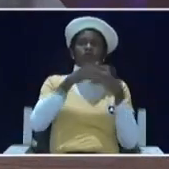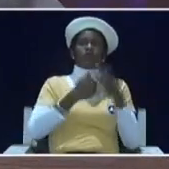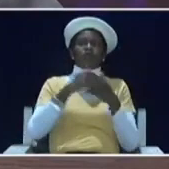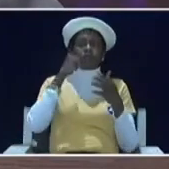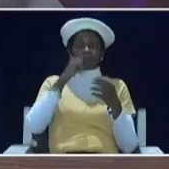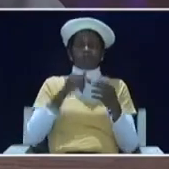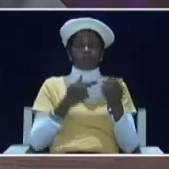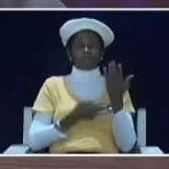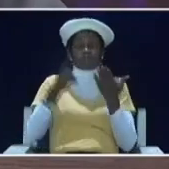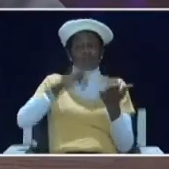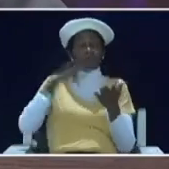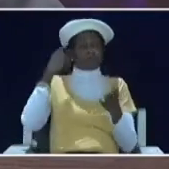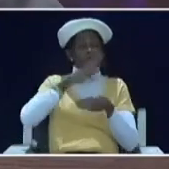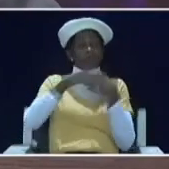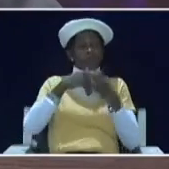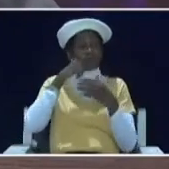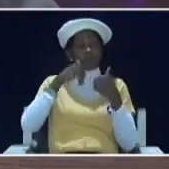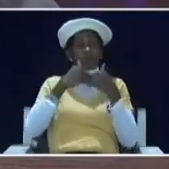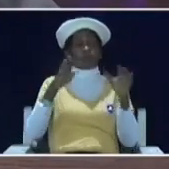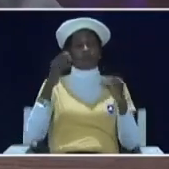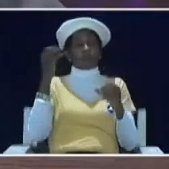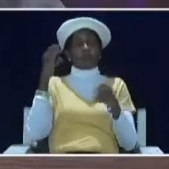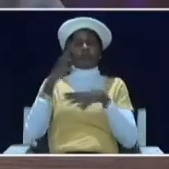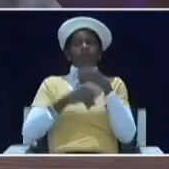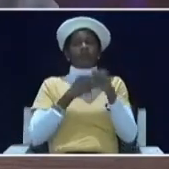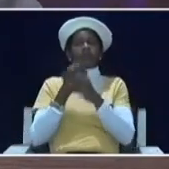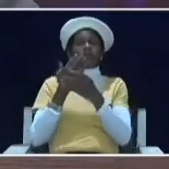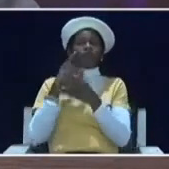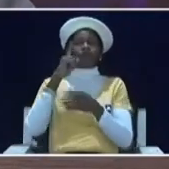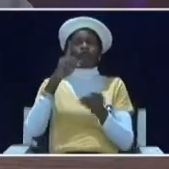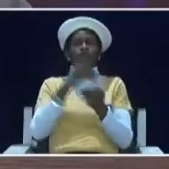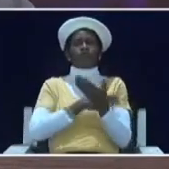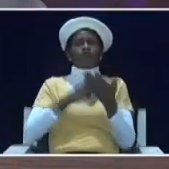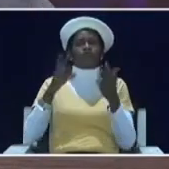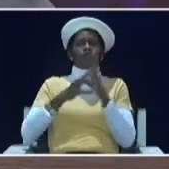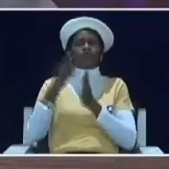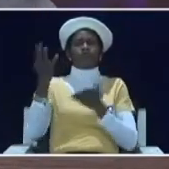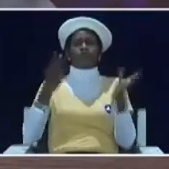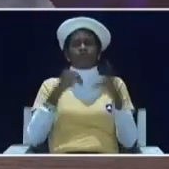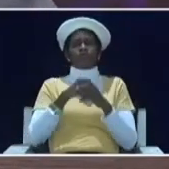for years. During one of the Holy Ghost services in